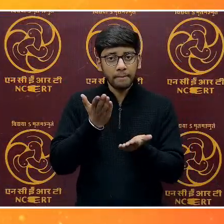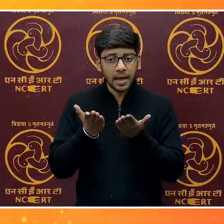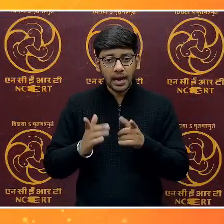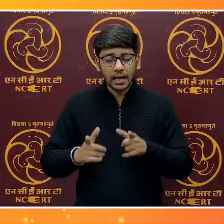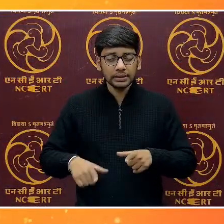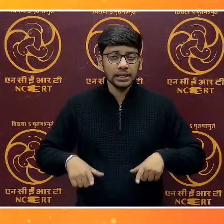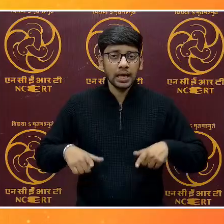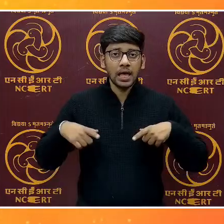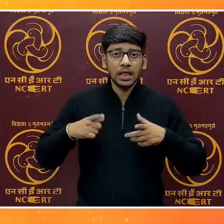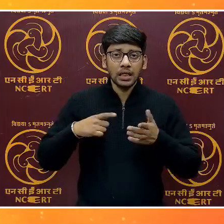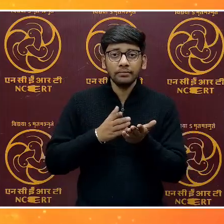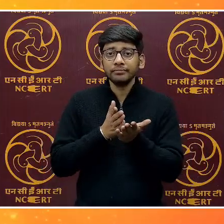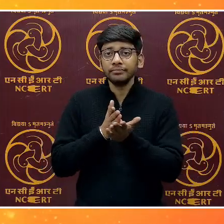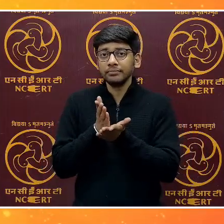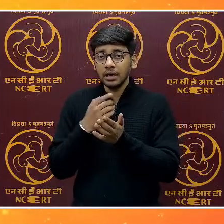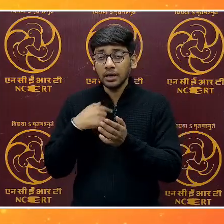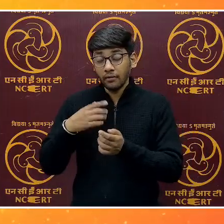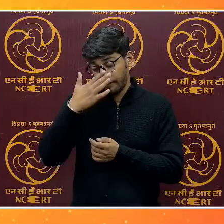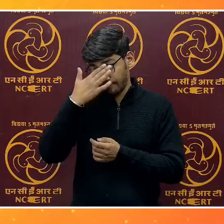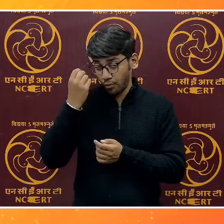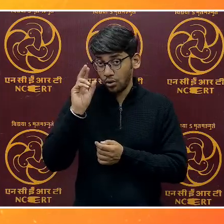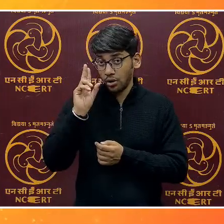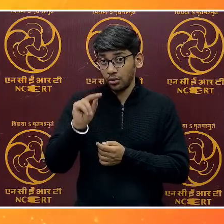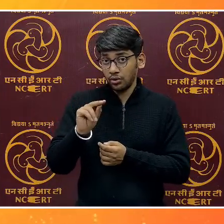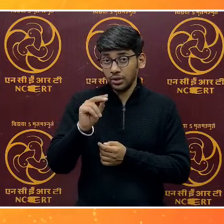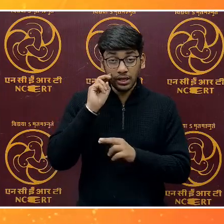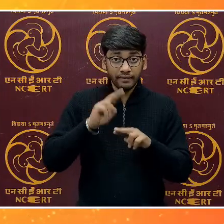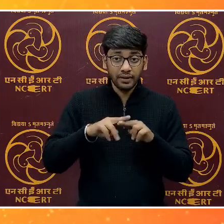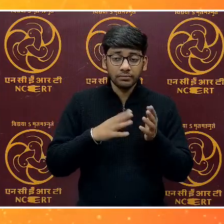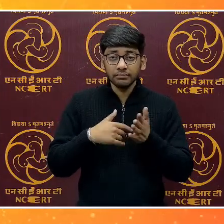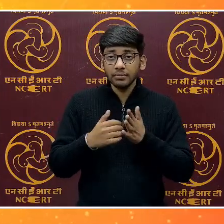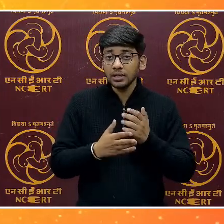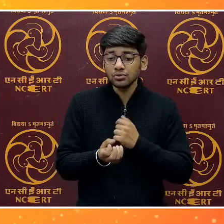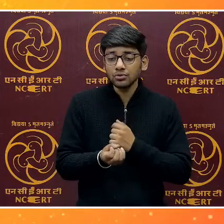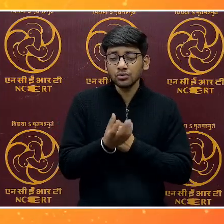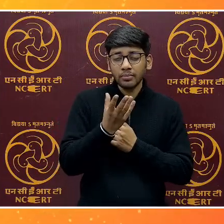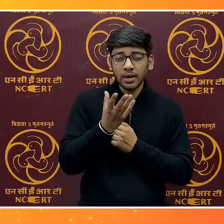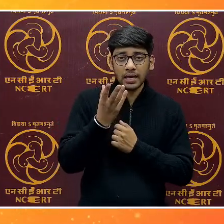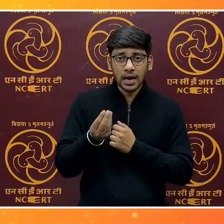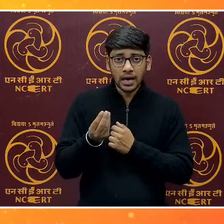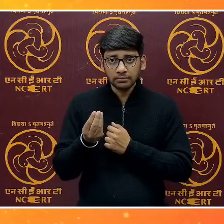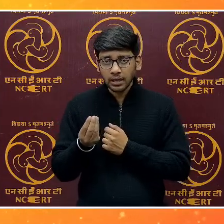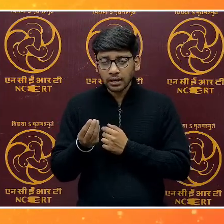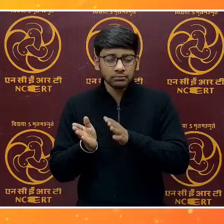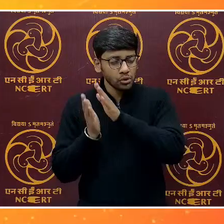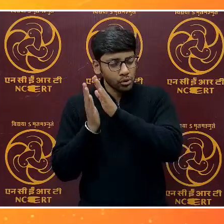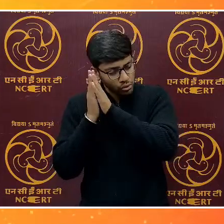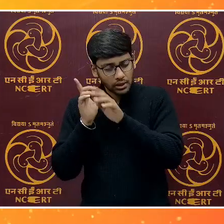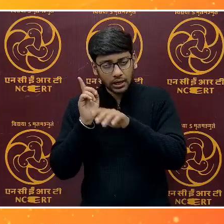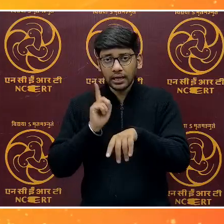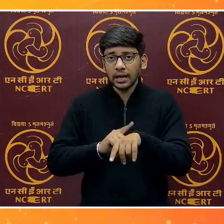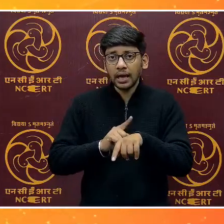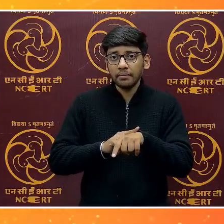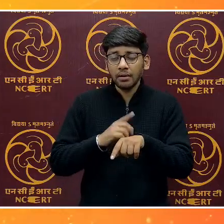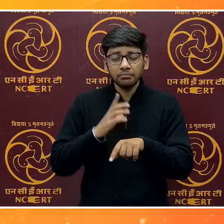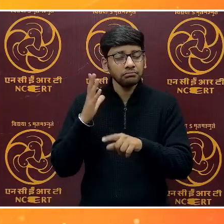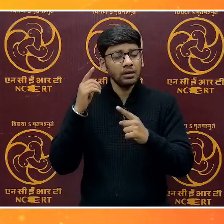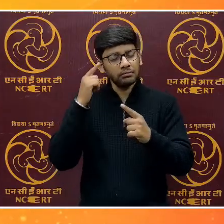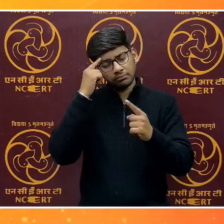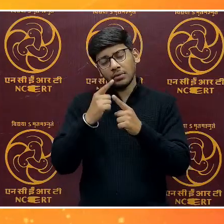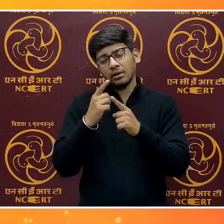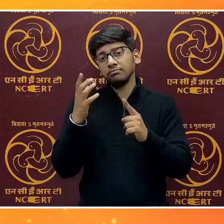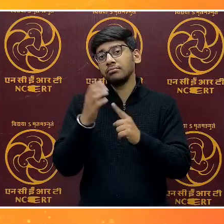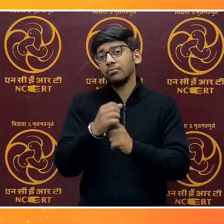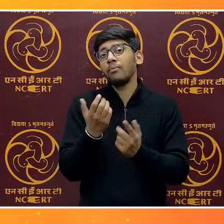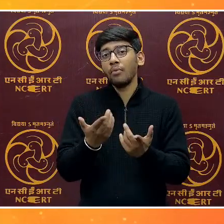manner. And don't forget that when you go to bed early, wake up early, goals are very much achievable. With